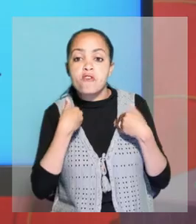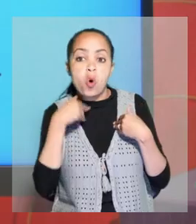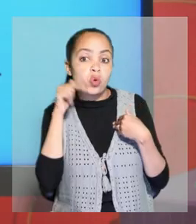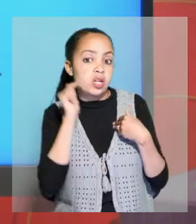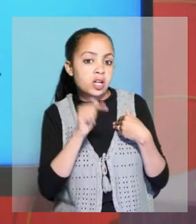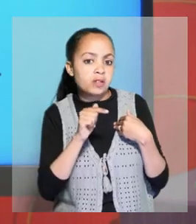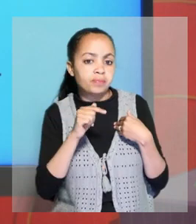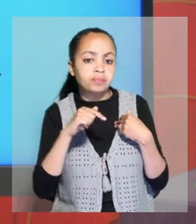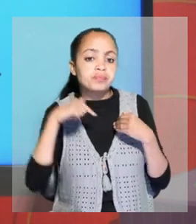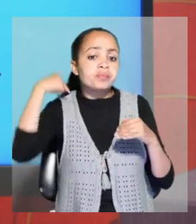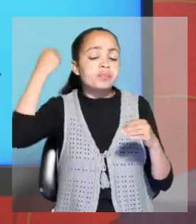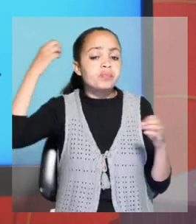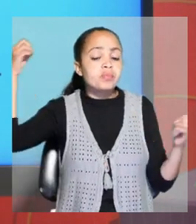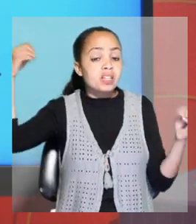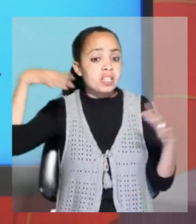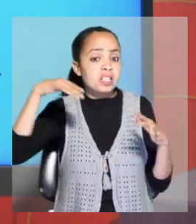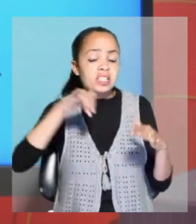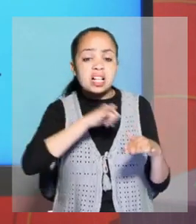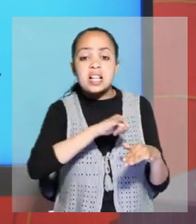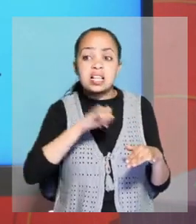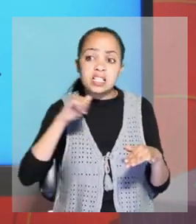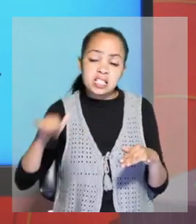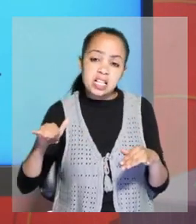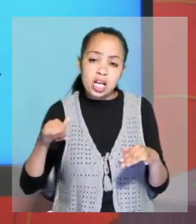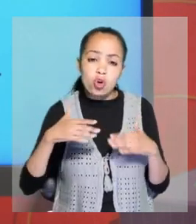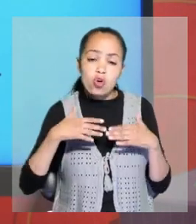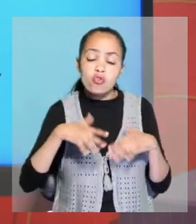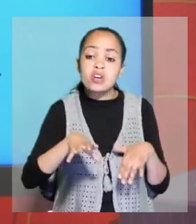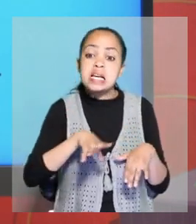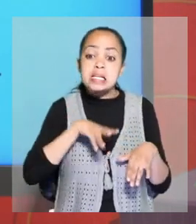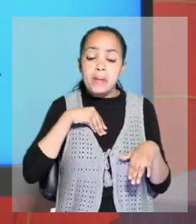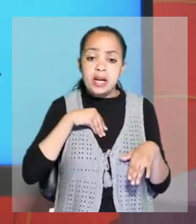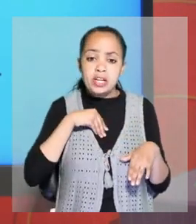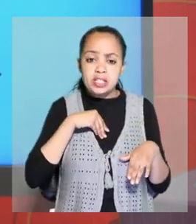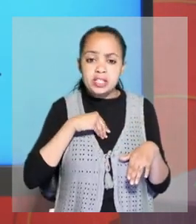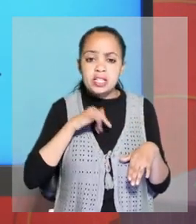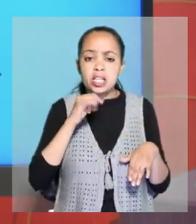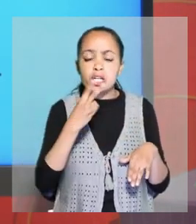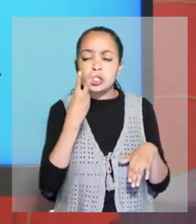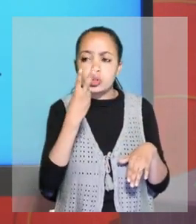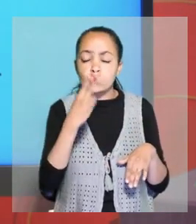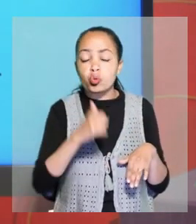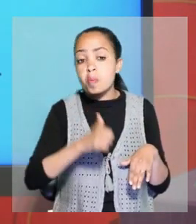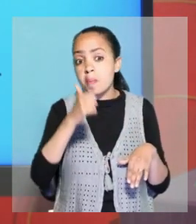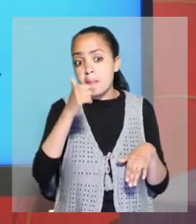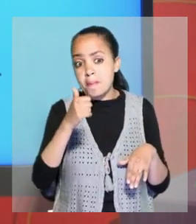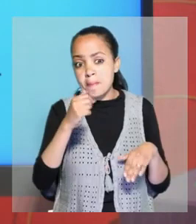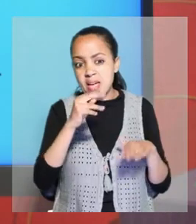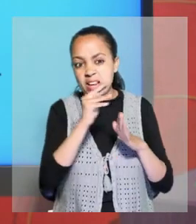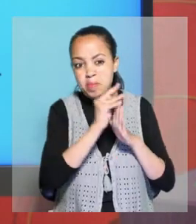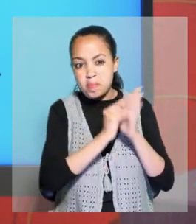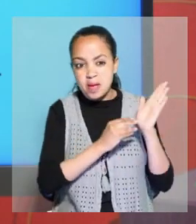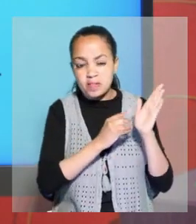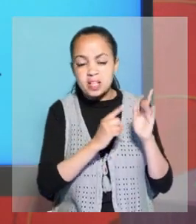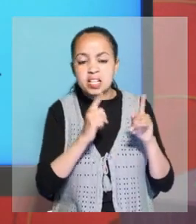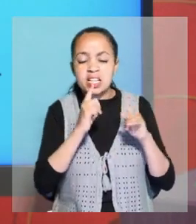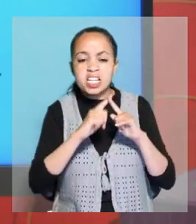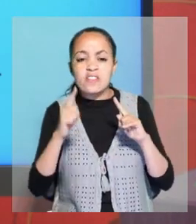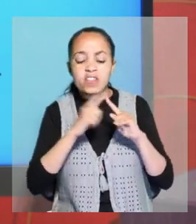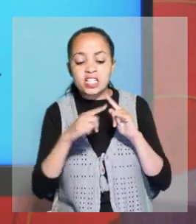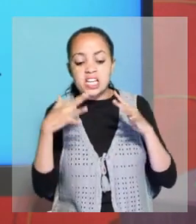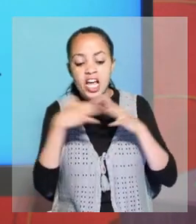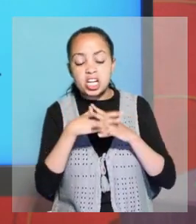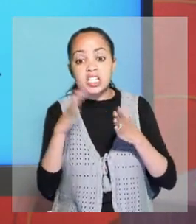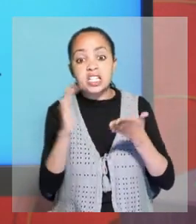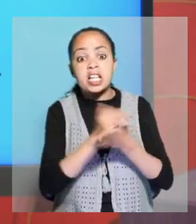here. Photosynthesis, just like that of respiration, there is two main phases where different reaction can be